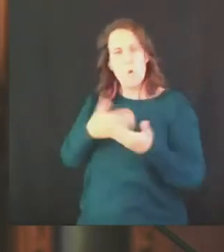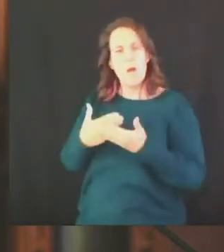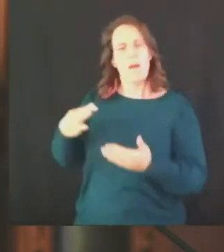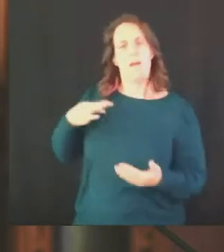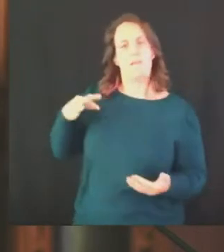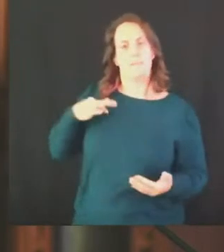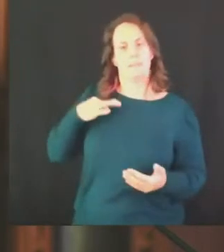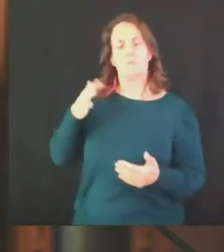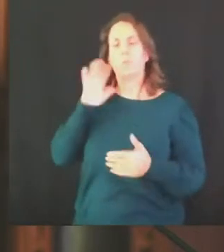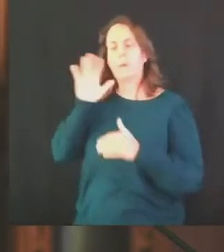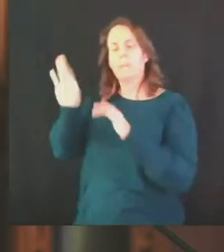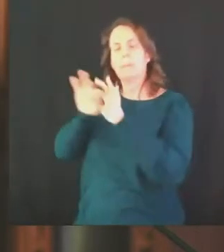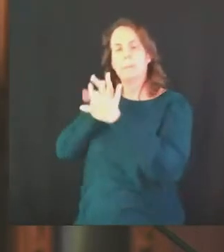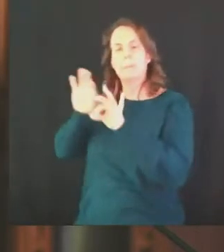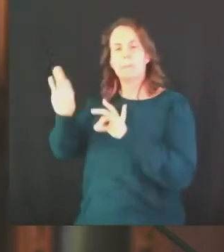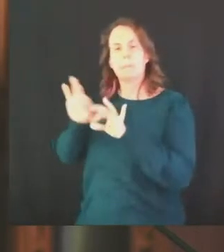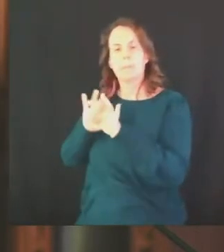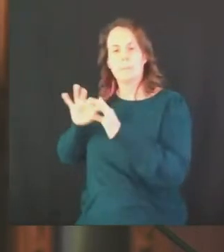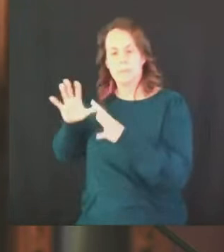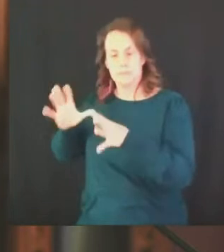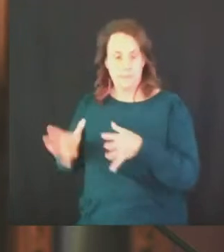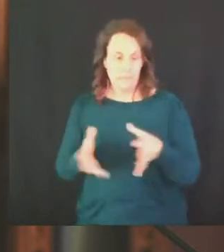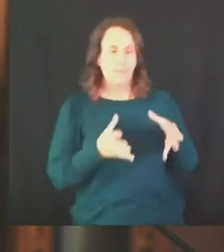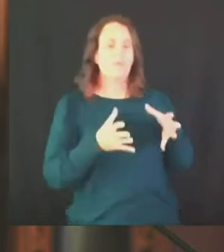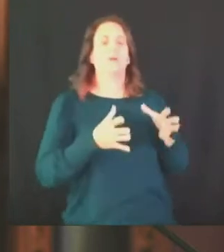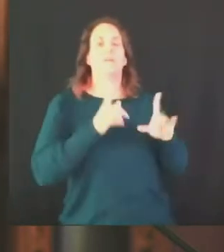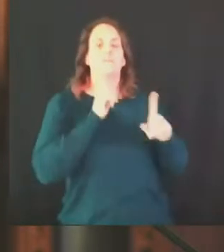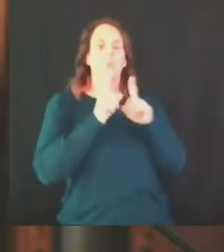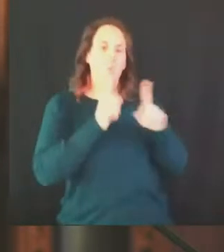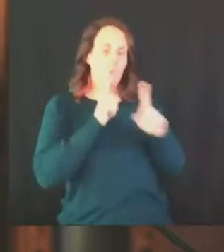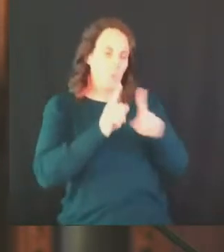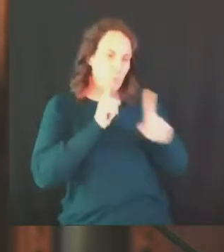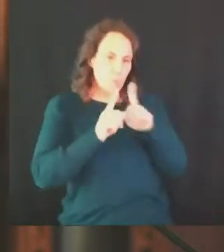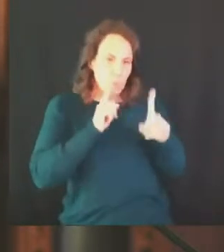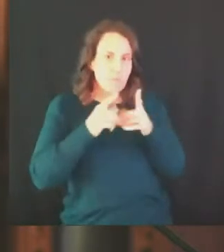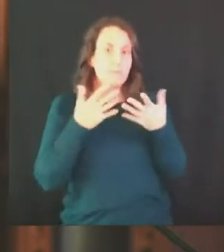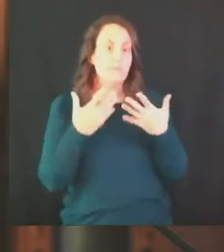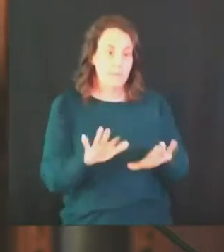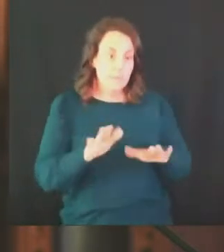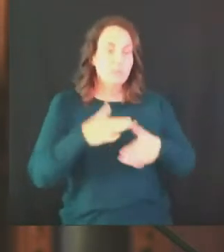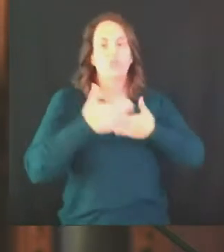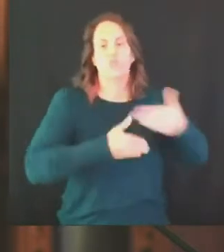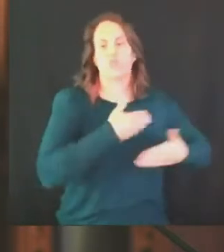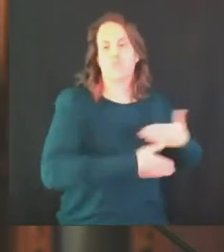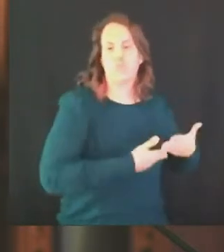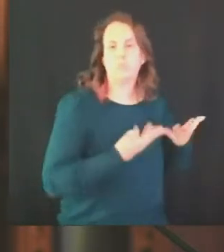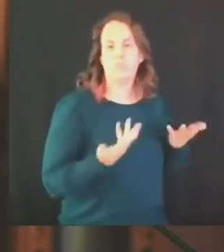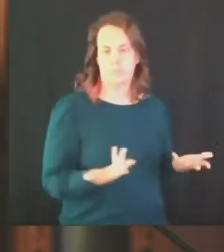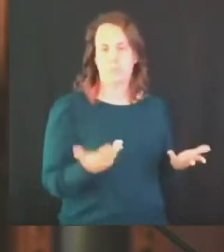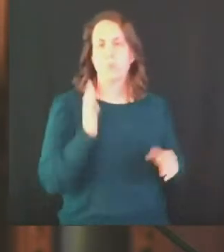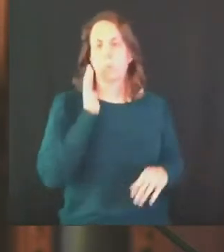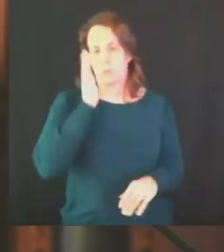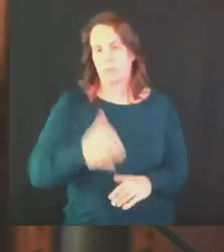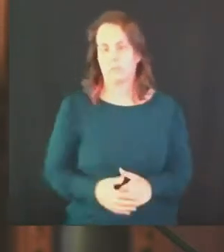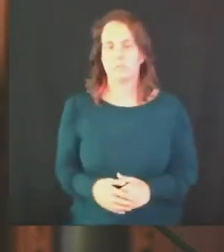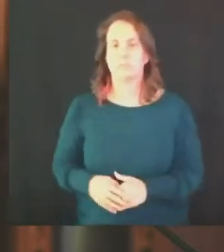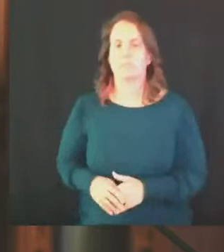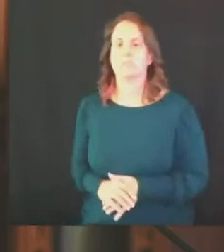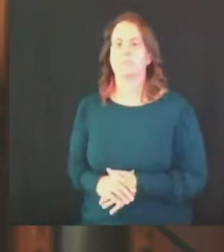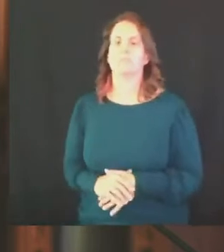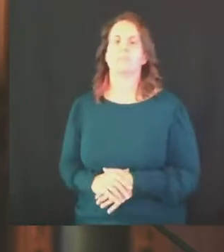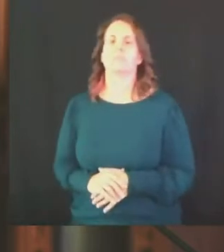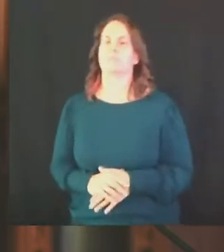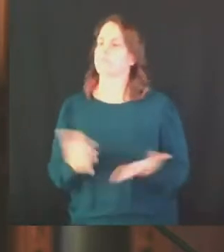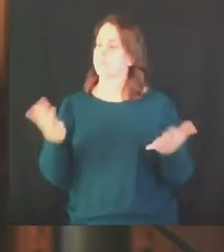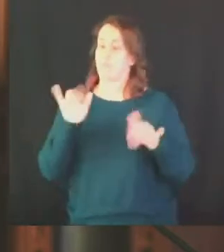mentioned was a lot smaller than the total number of applications. And so we will continue to move through that process.